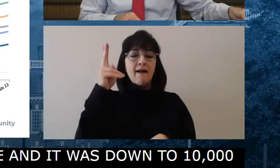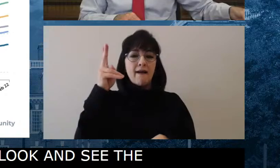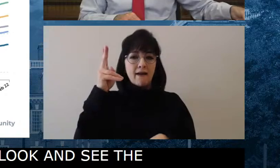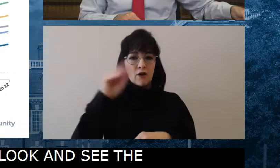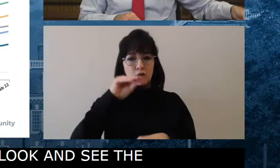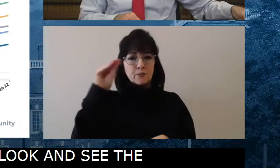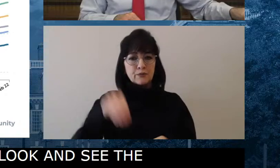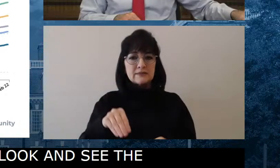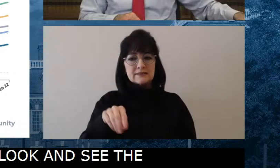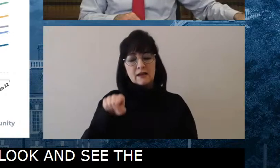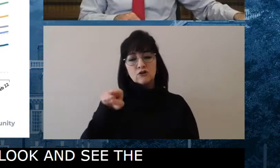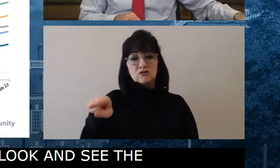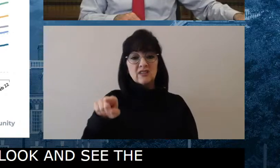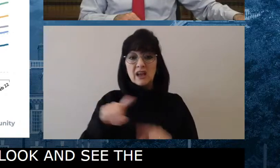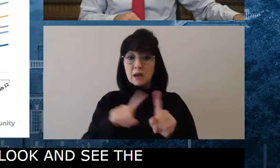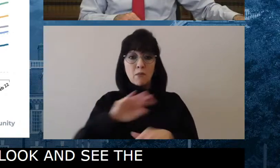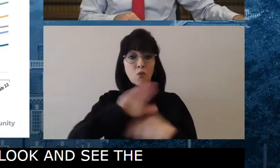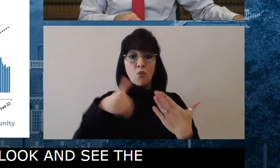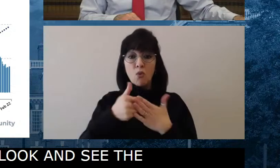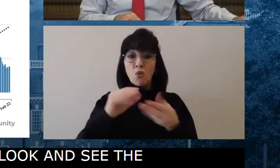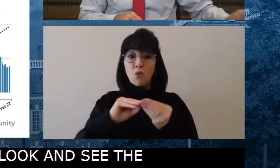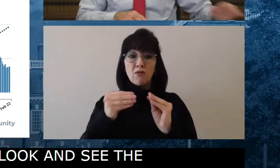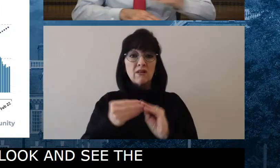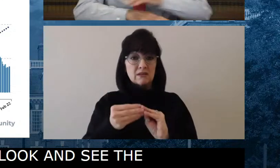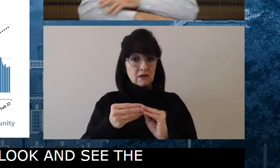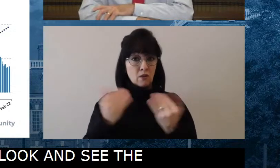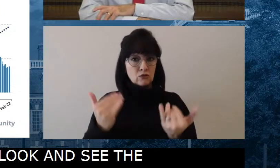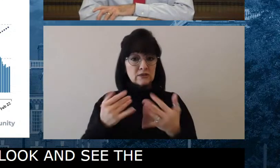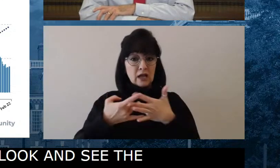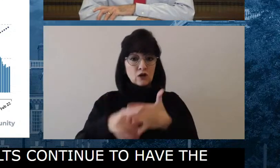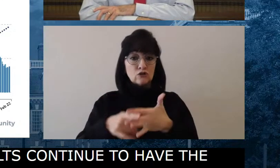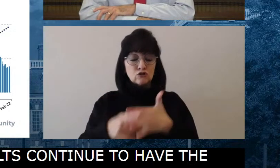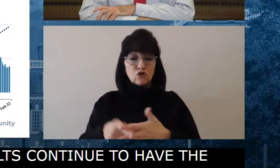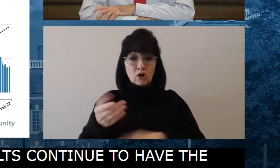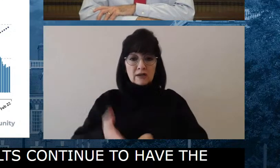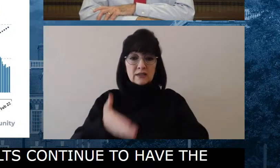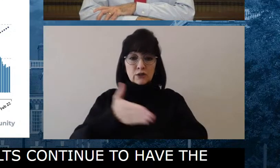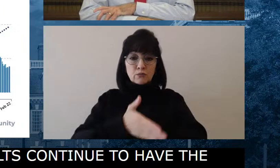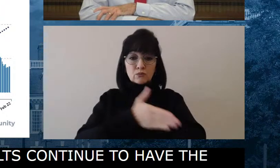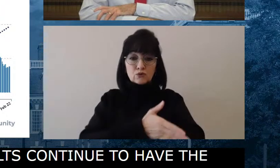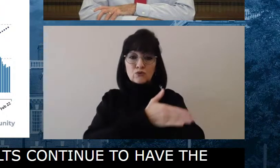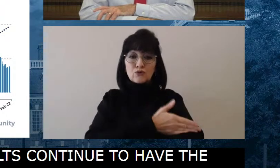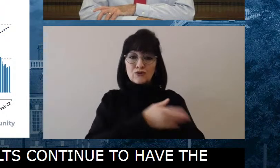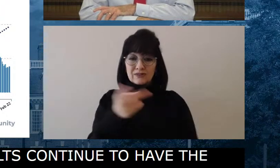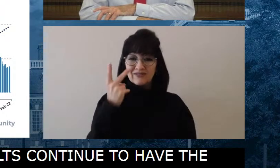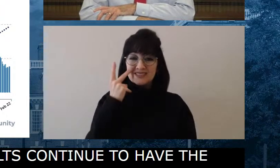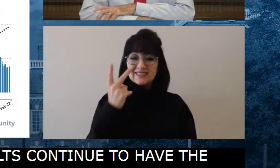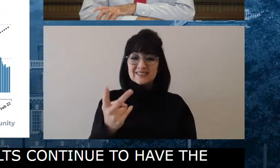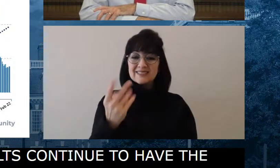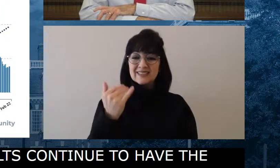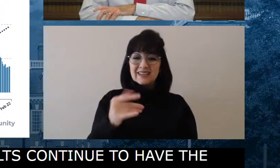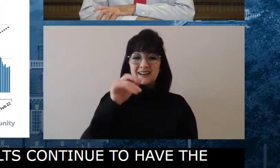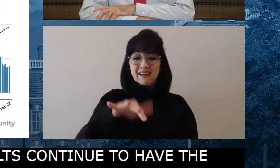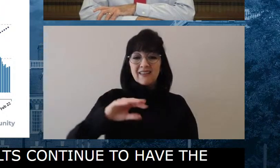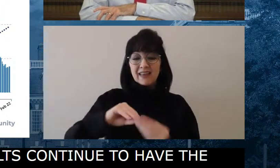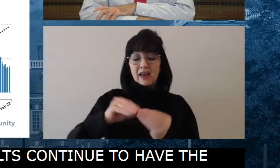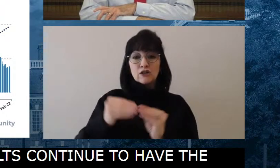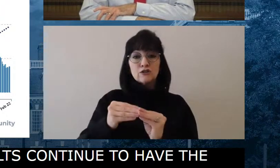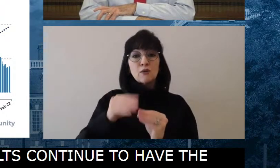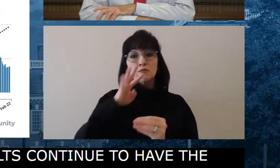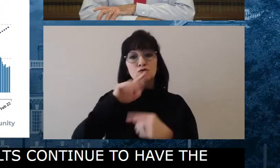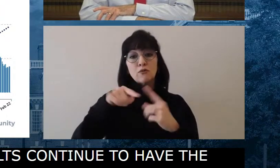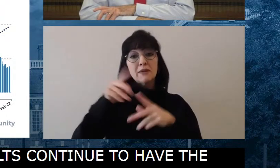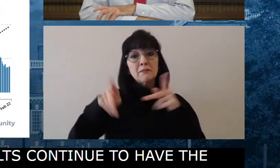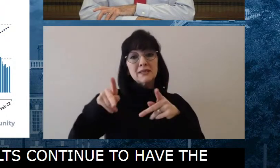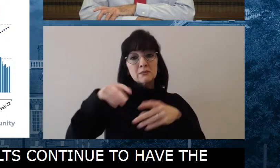objective. The next slide shows very well the peak in the spring, the better days over